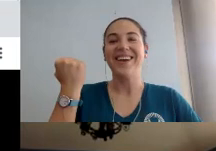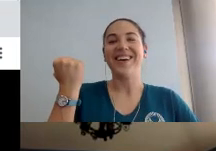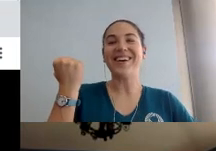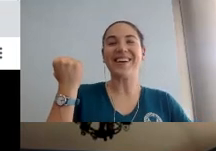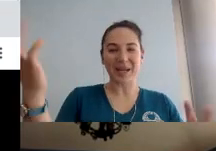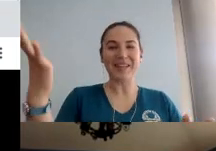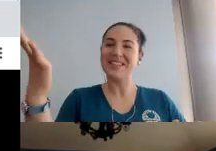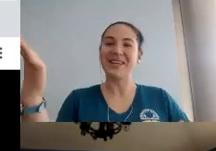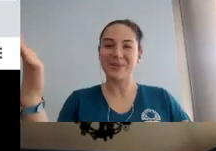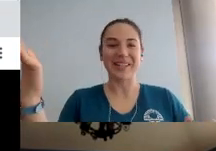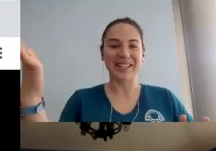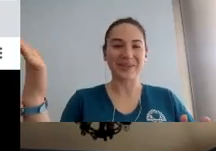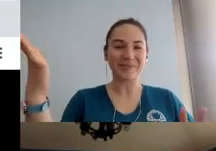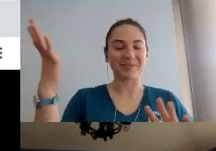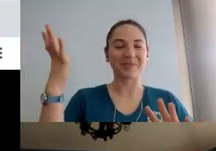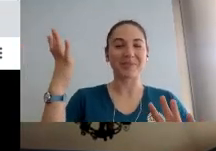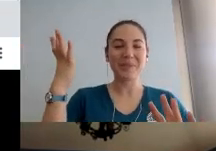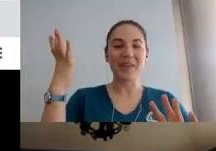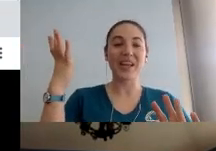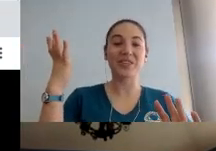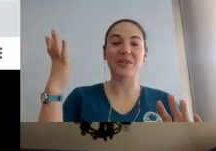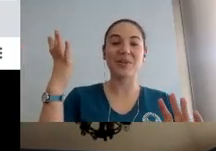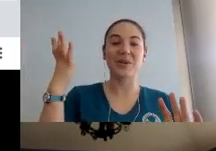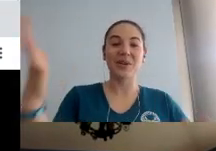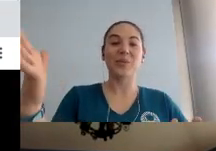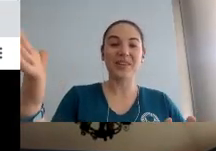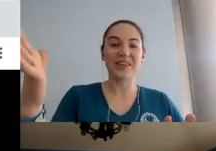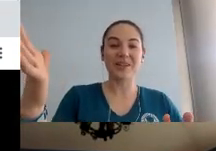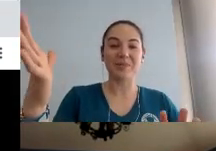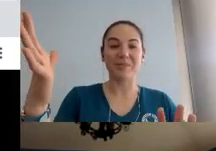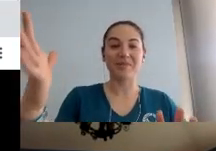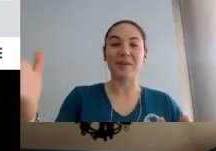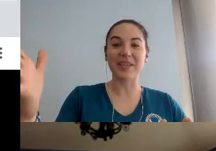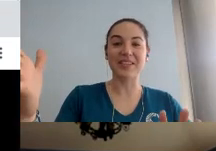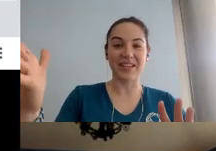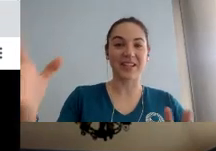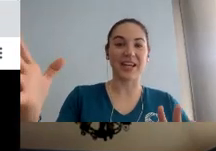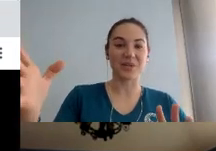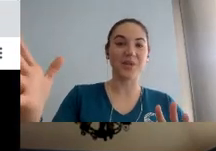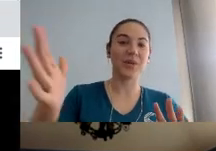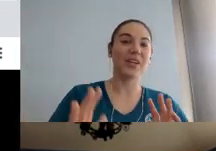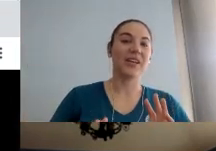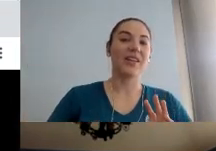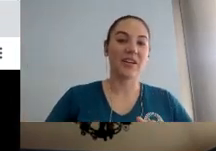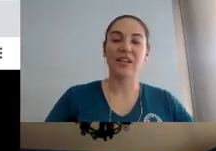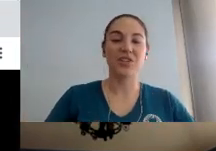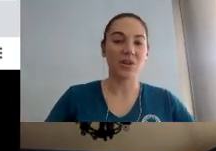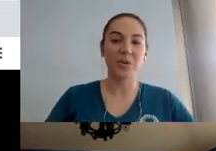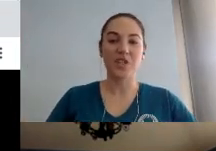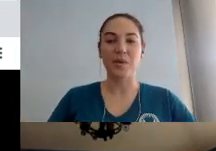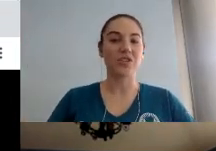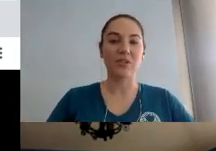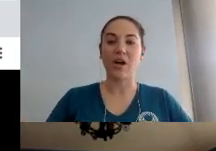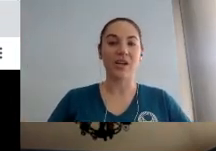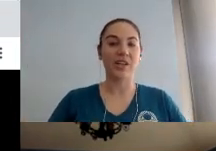mysterious. I'm on slide 20 now. And so with families and classroom, there is